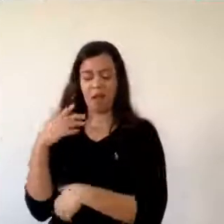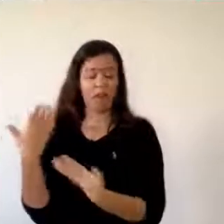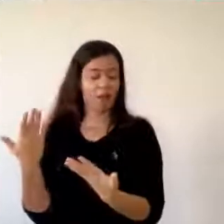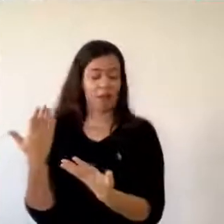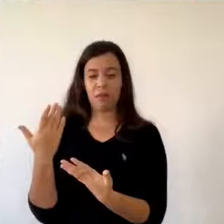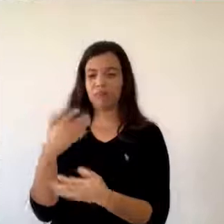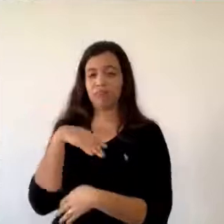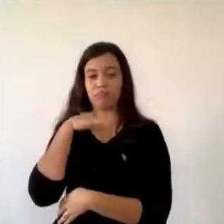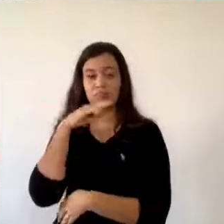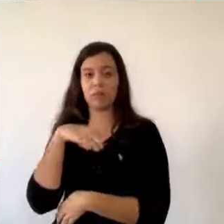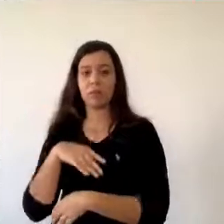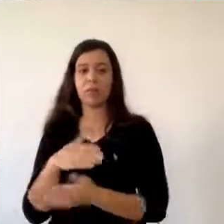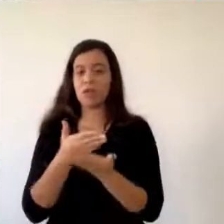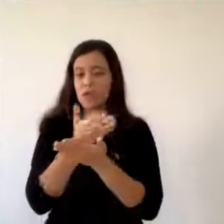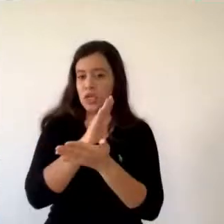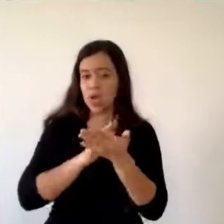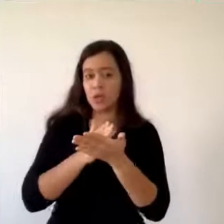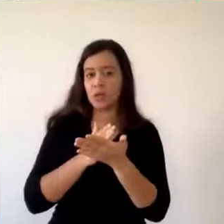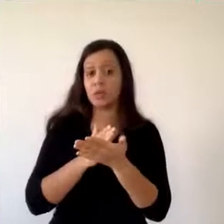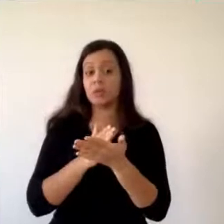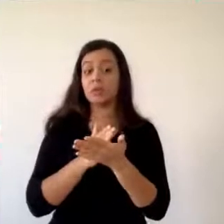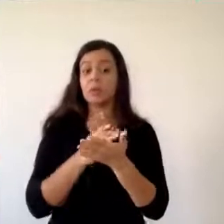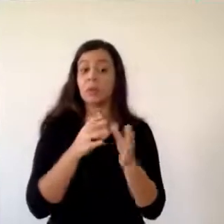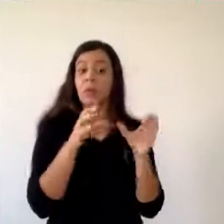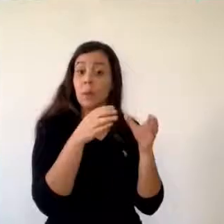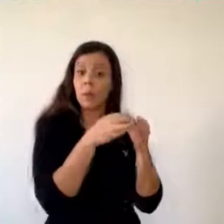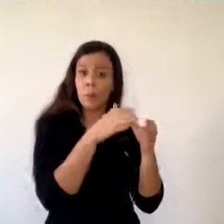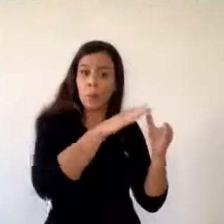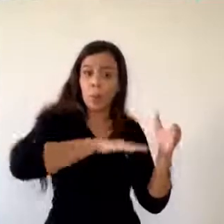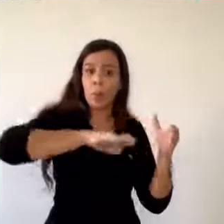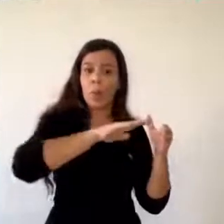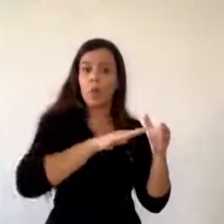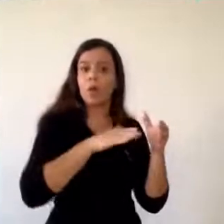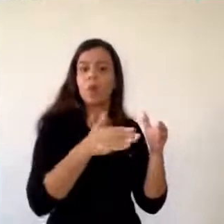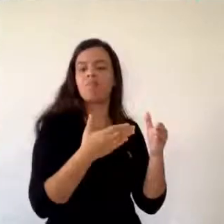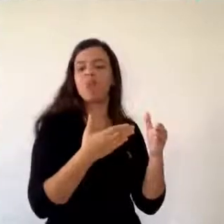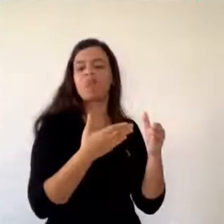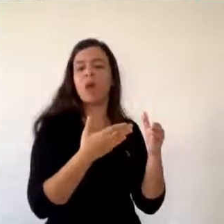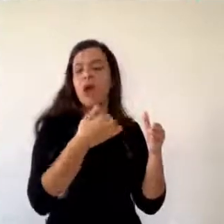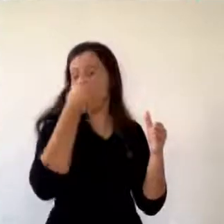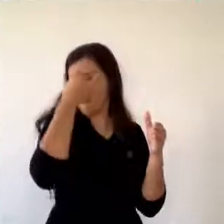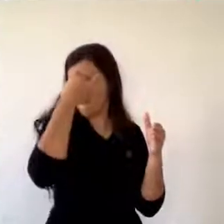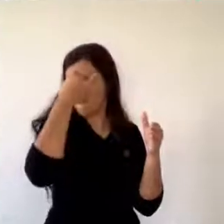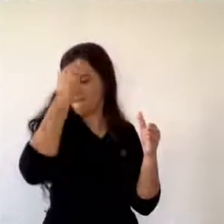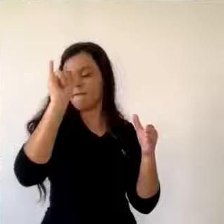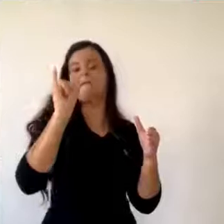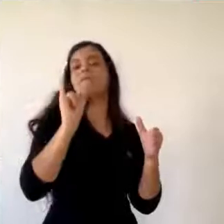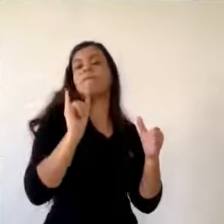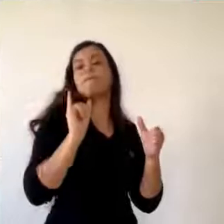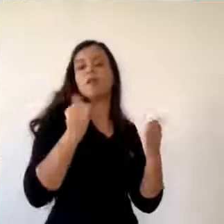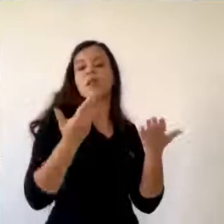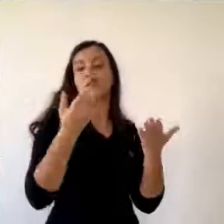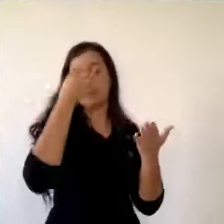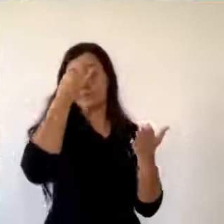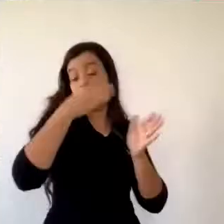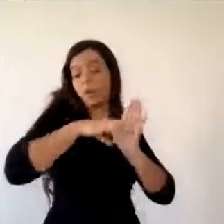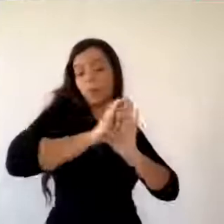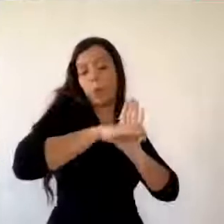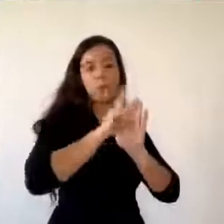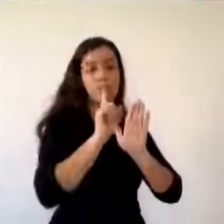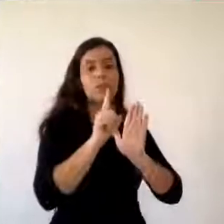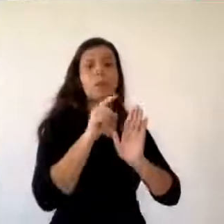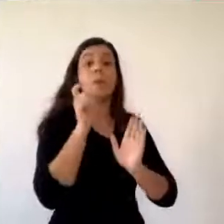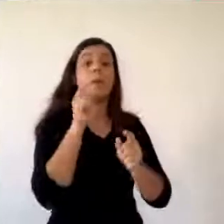too much. It's not like people are against the concept, but this